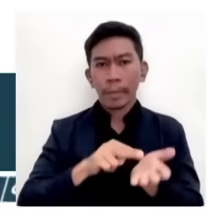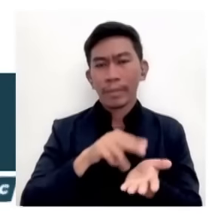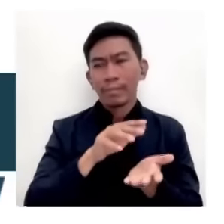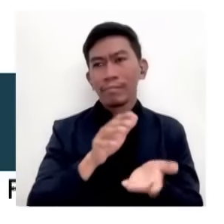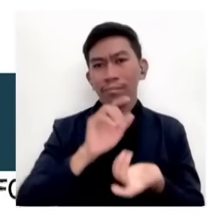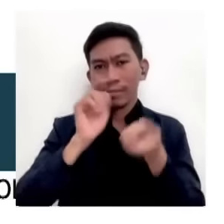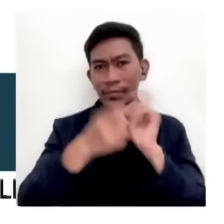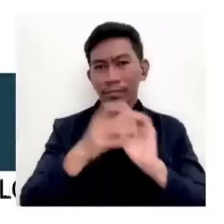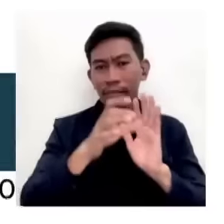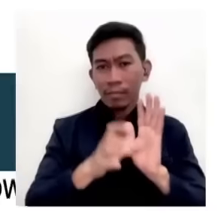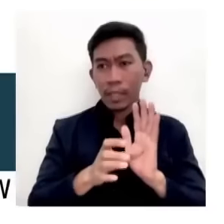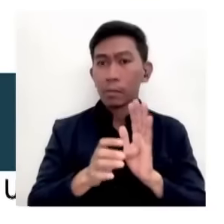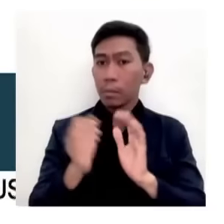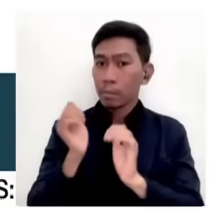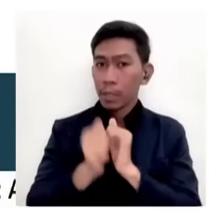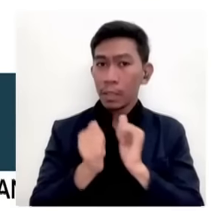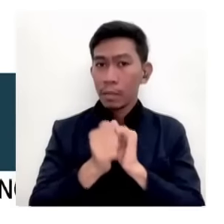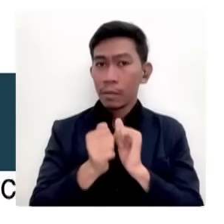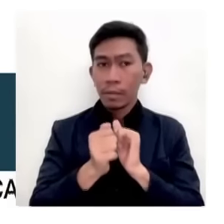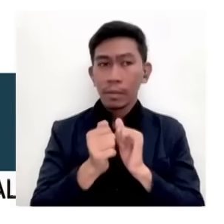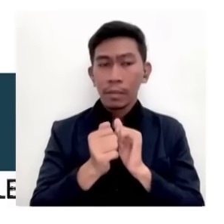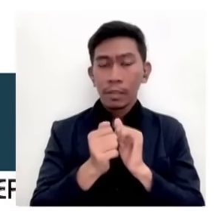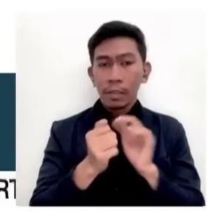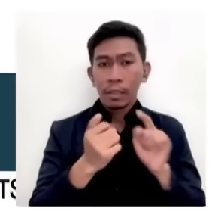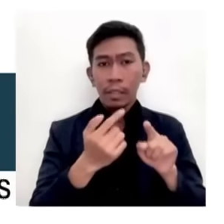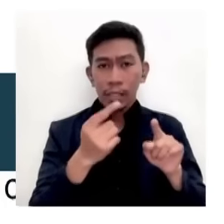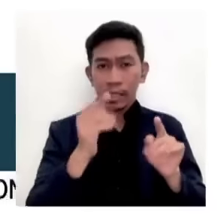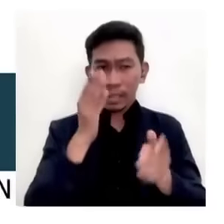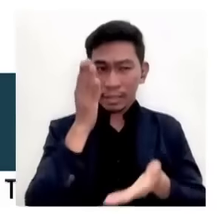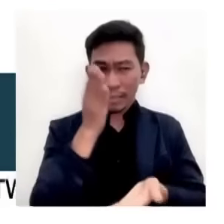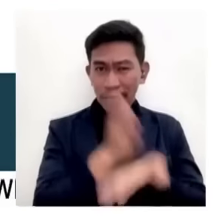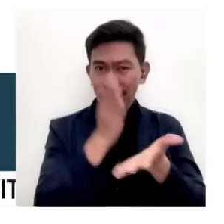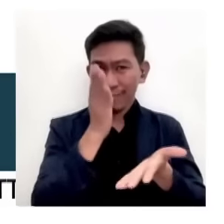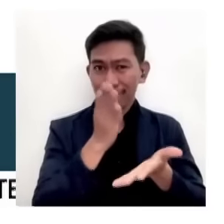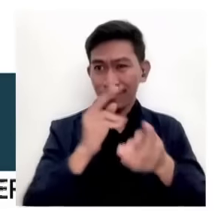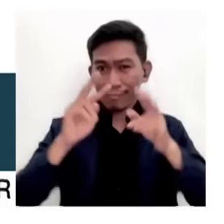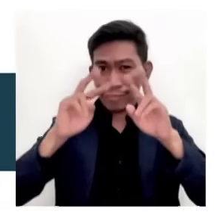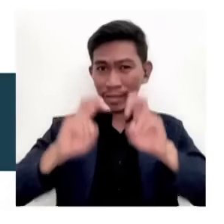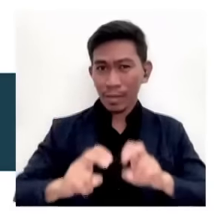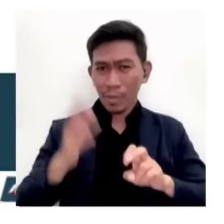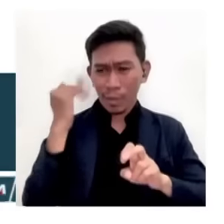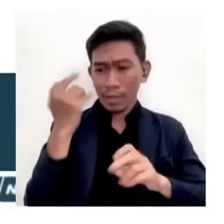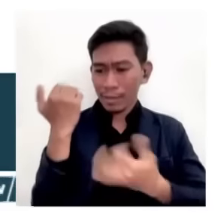the inquiry? Because we're only on day one. Go ahead. Well, actually, Carmina,